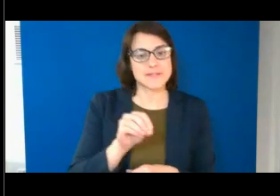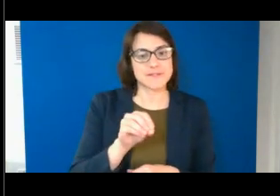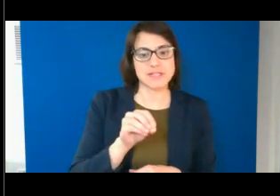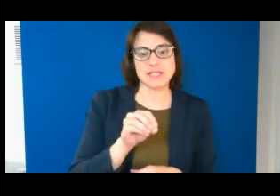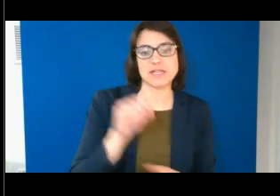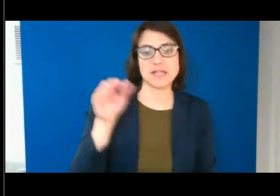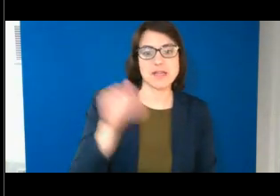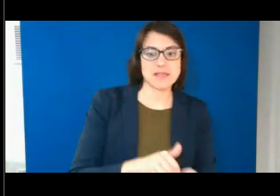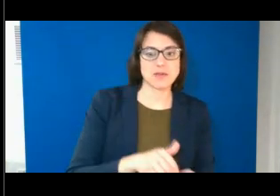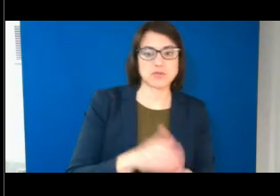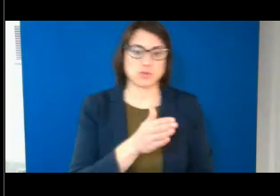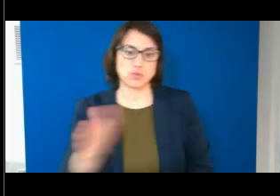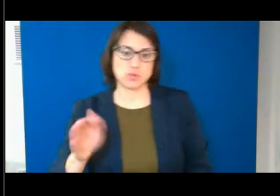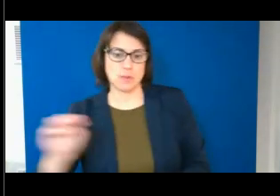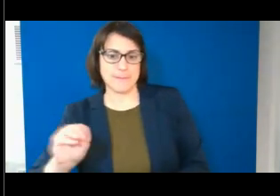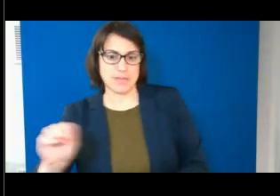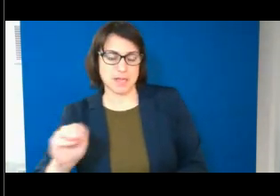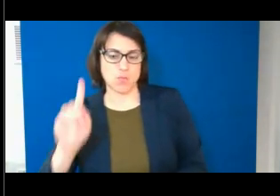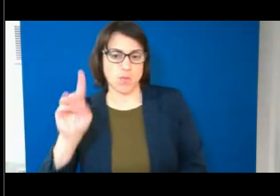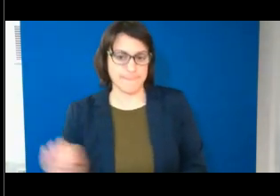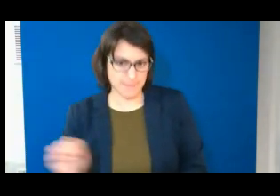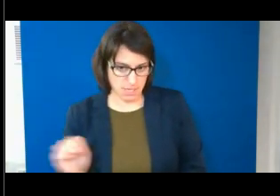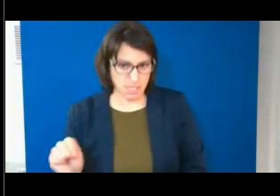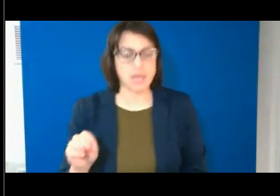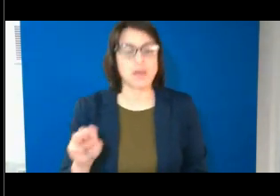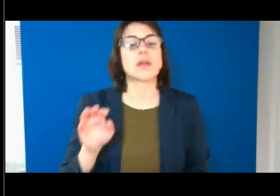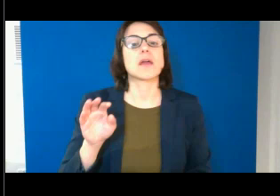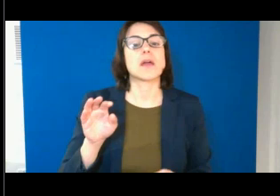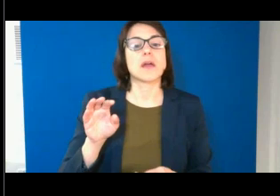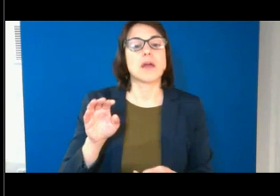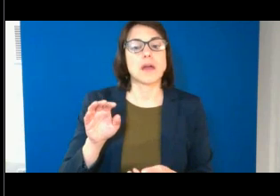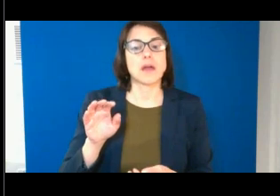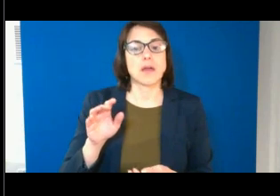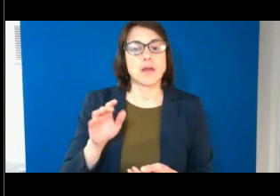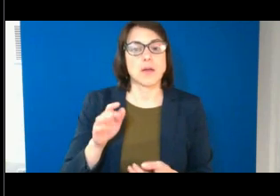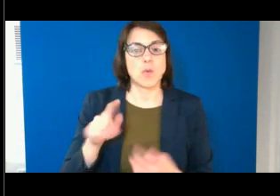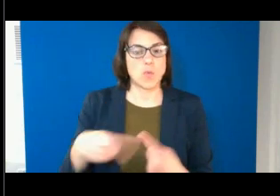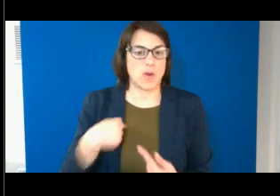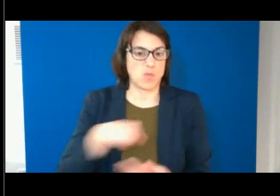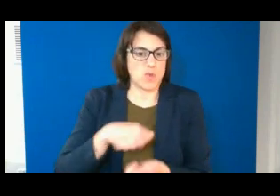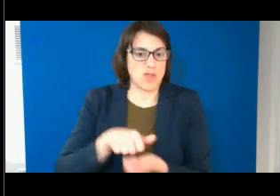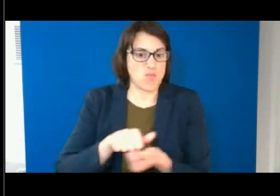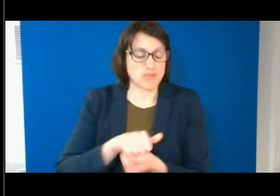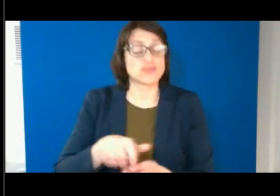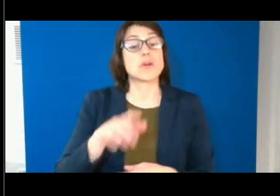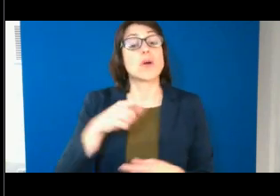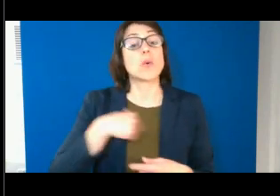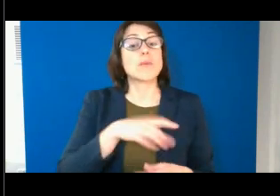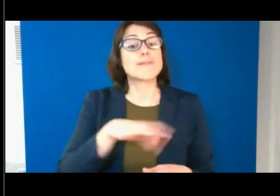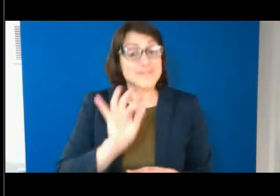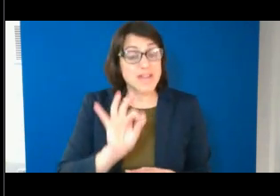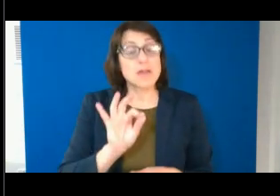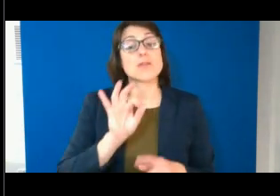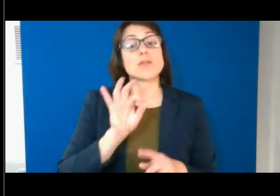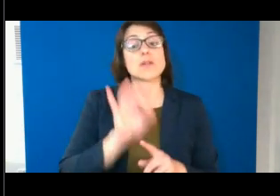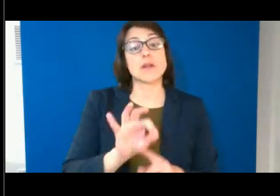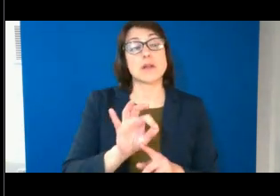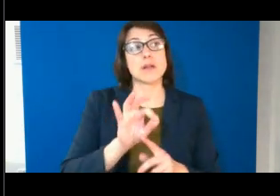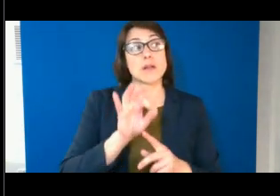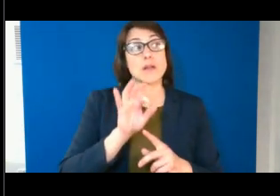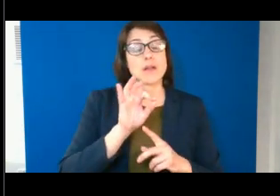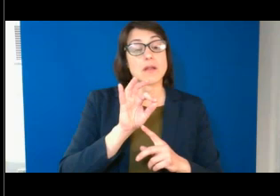And these washes were initially once per week, but we were finding our filters were saturating with microplastic within 6 hours because of just how